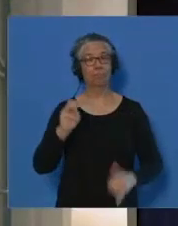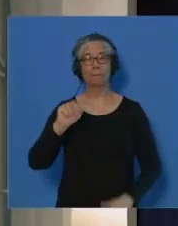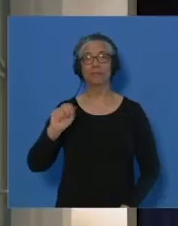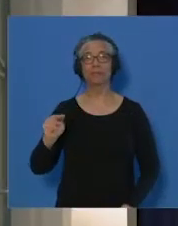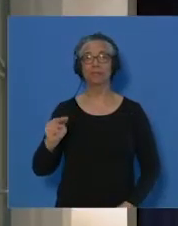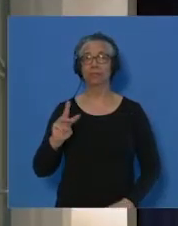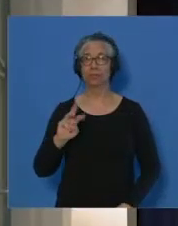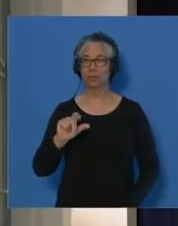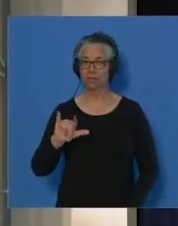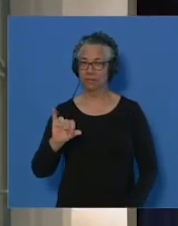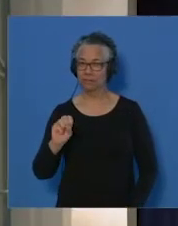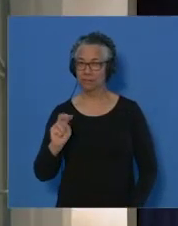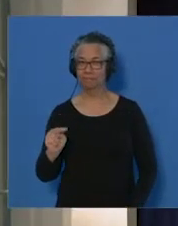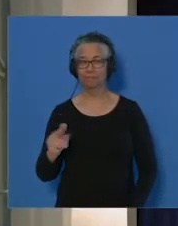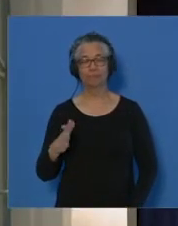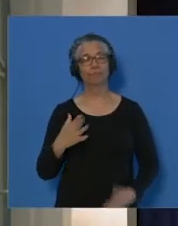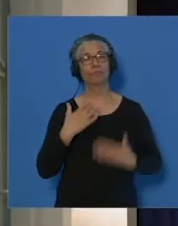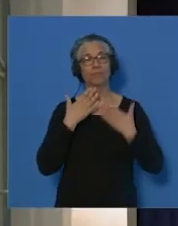Premier.